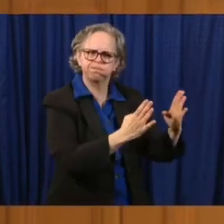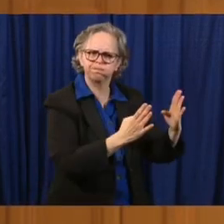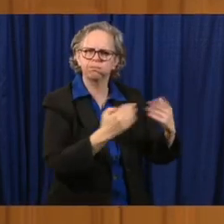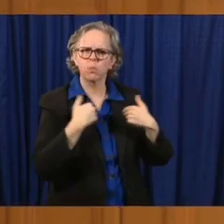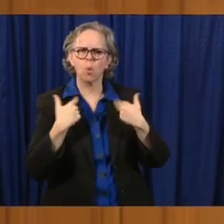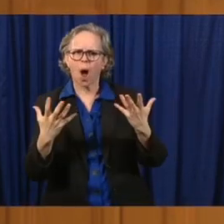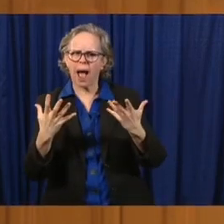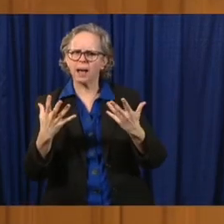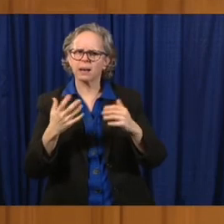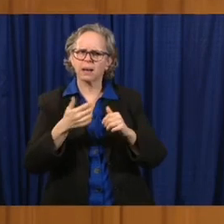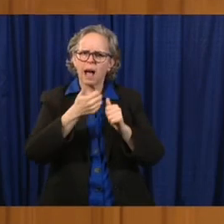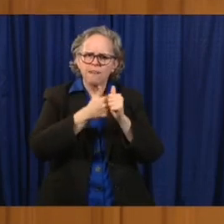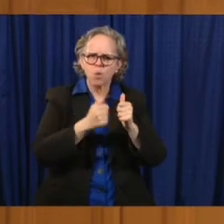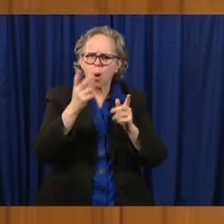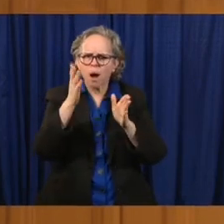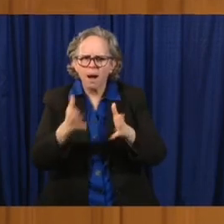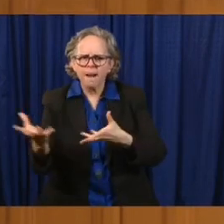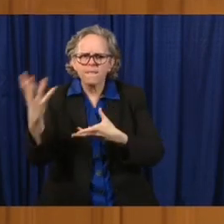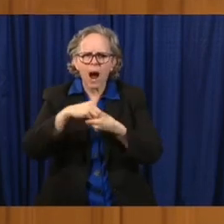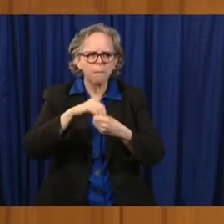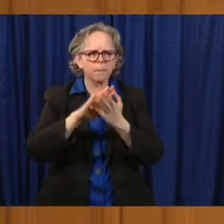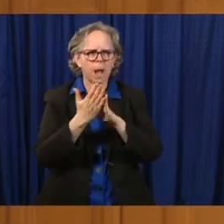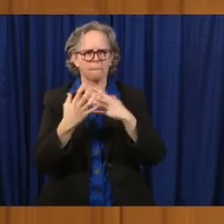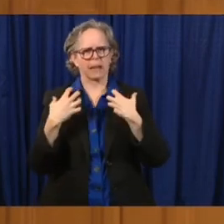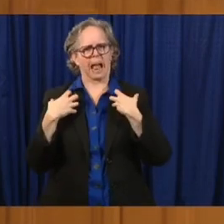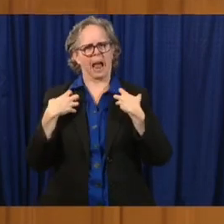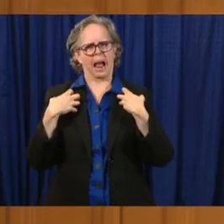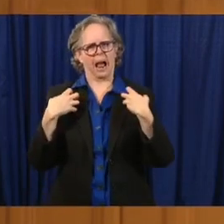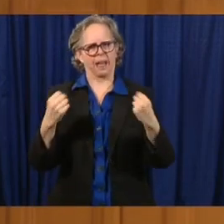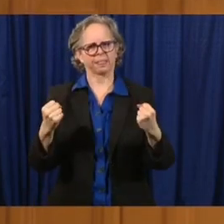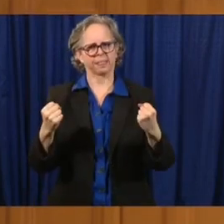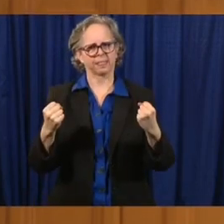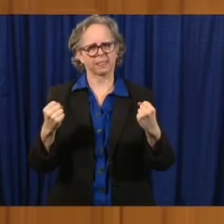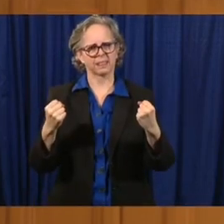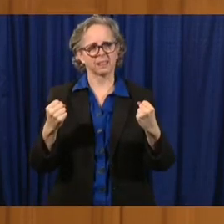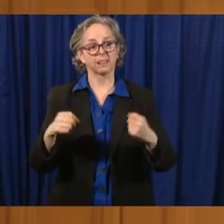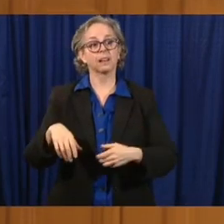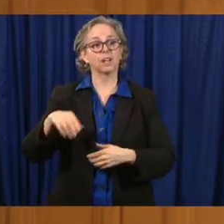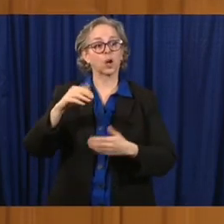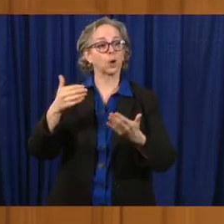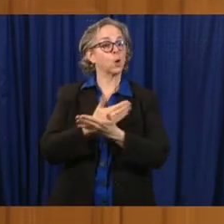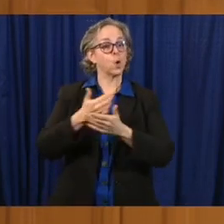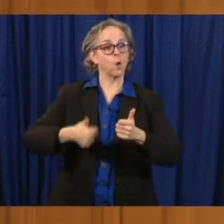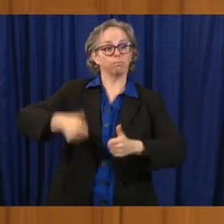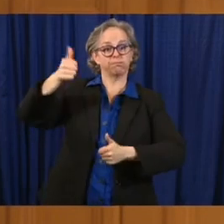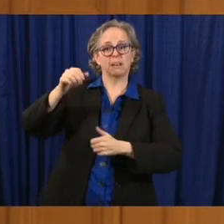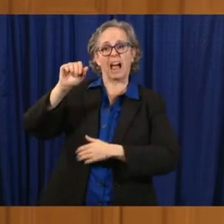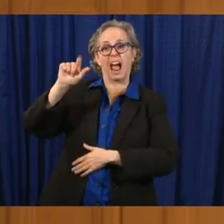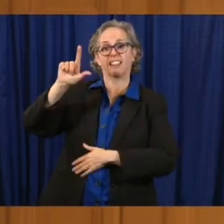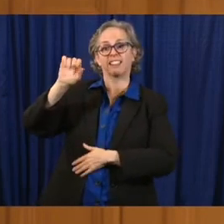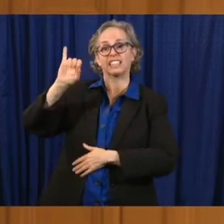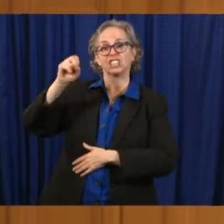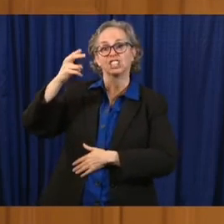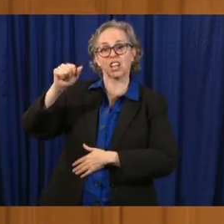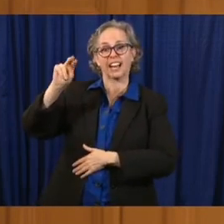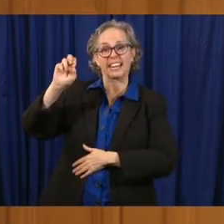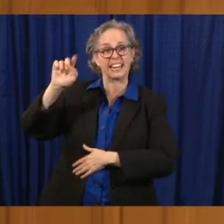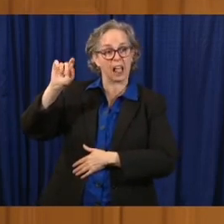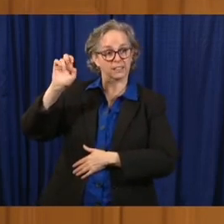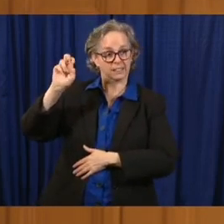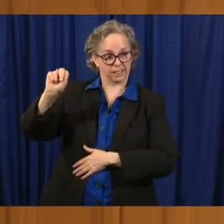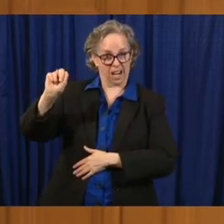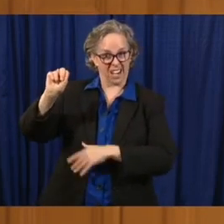Alicia Nelson, who's leading a task force on making sure that our most vulnerable and minority communities are well represented as we